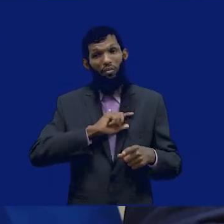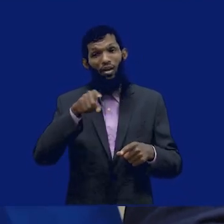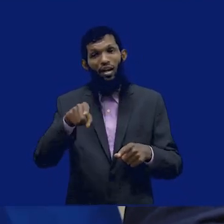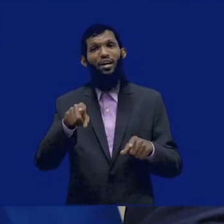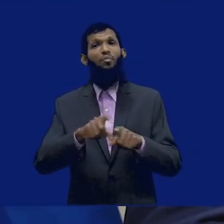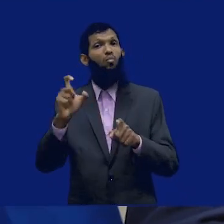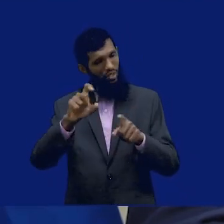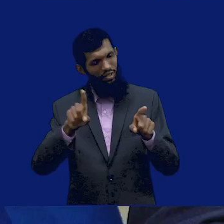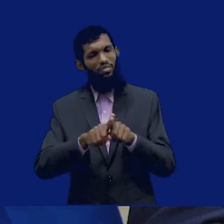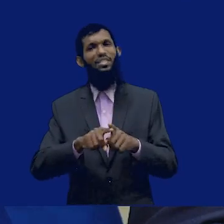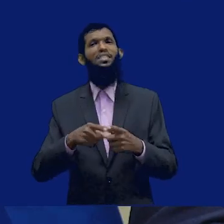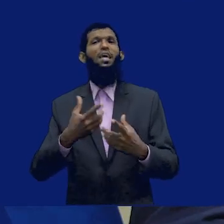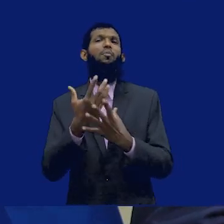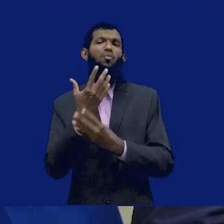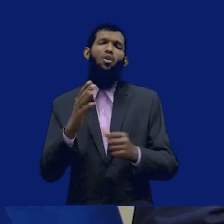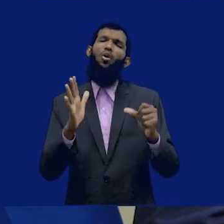rest of the believers.